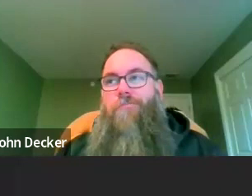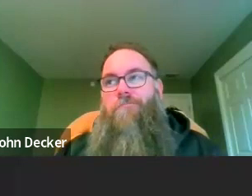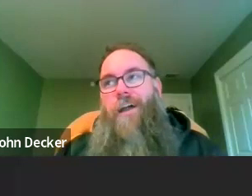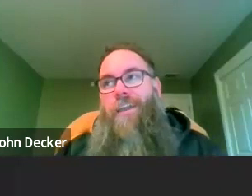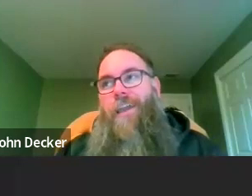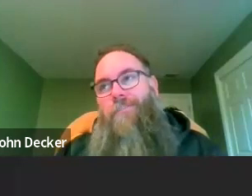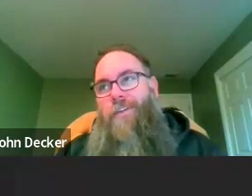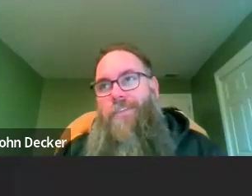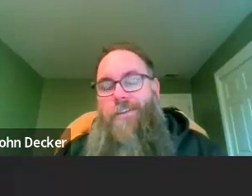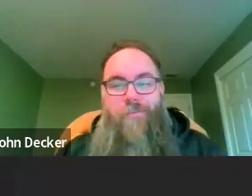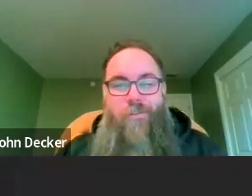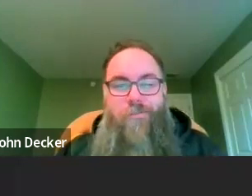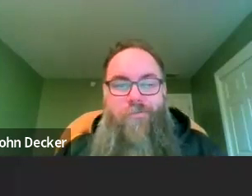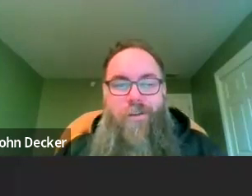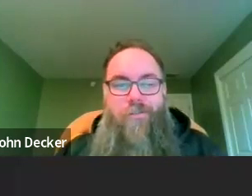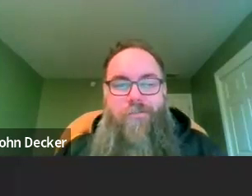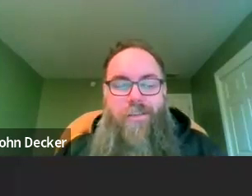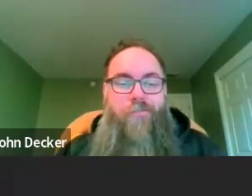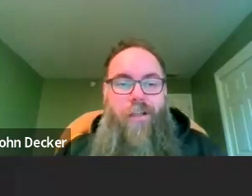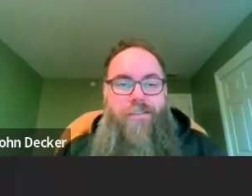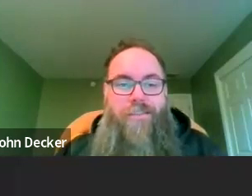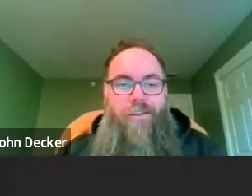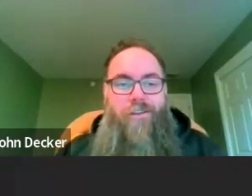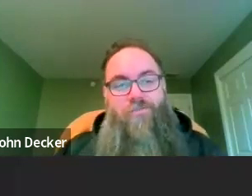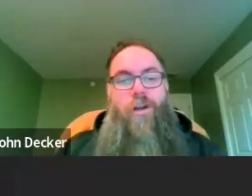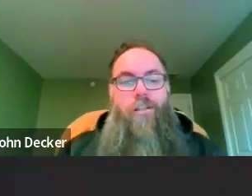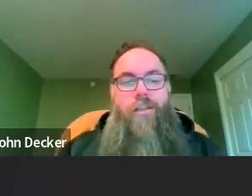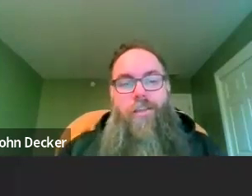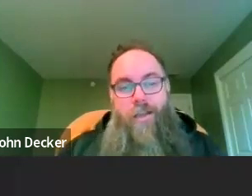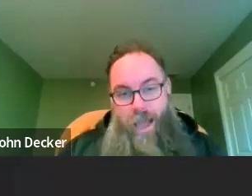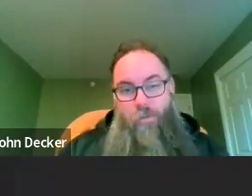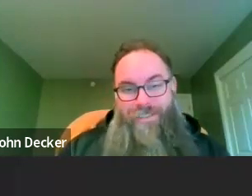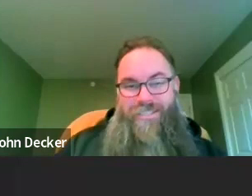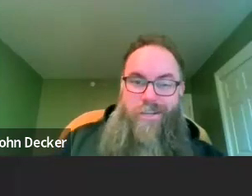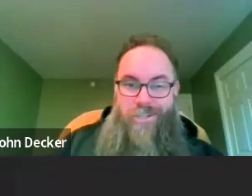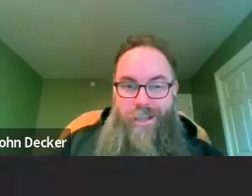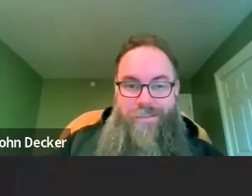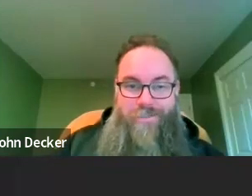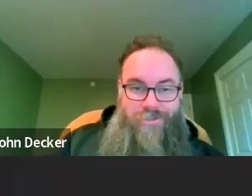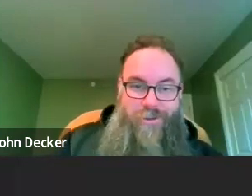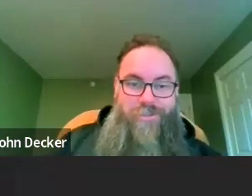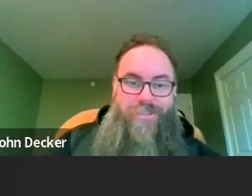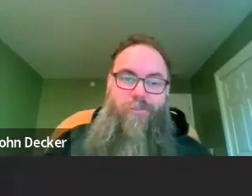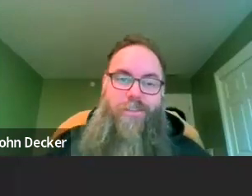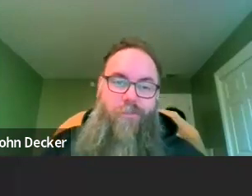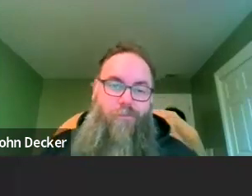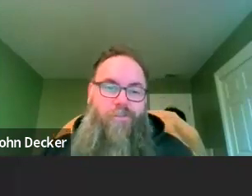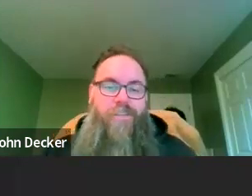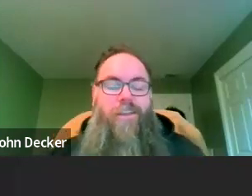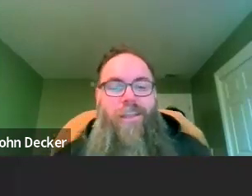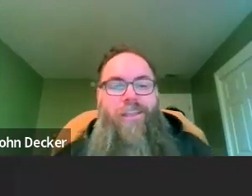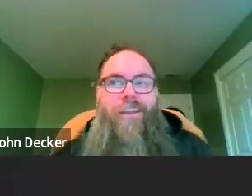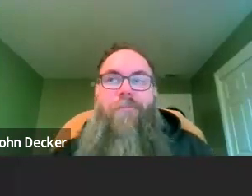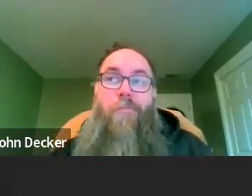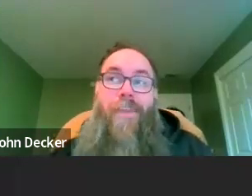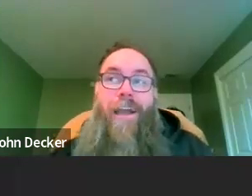also, by having, I think, a number of our deaf clients there as well, how we can specialize those services for the deaf